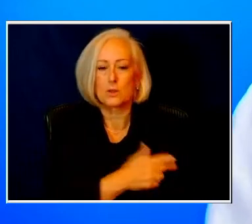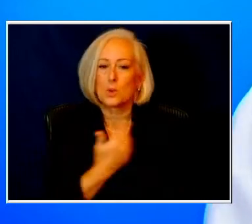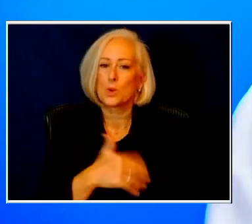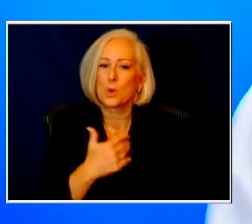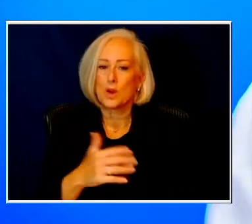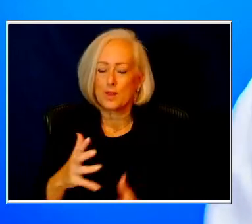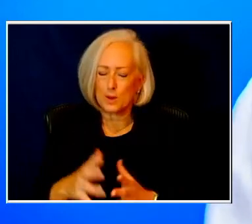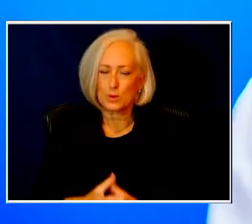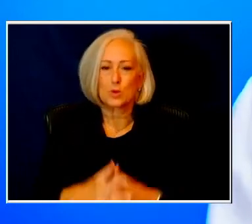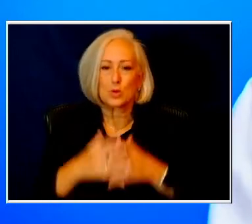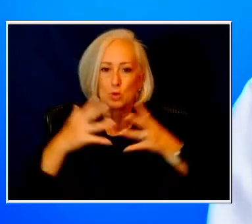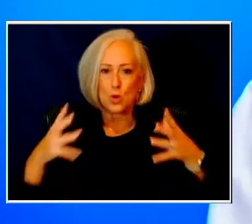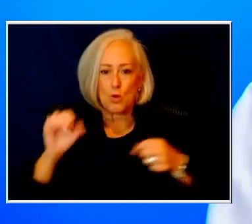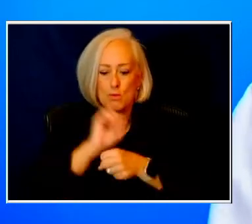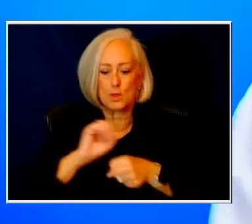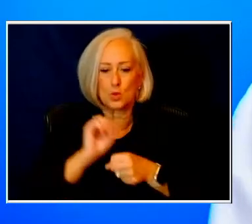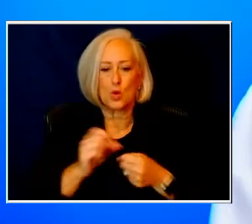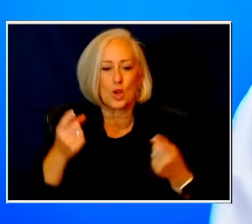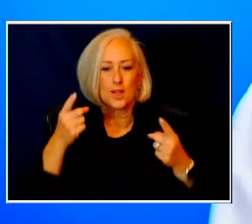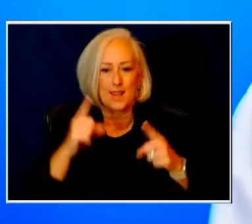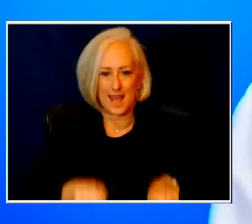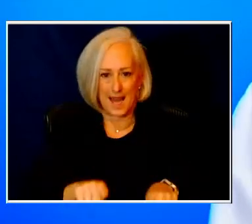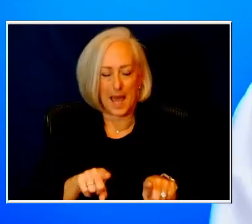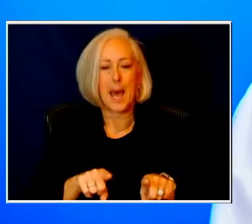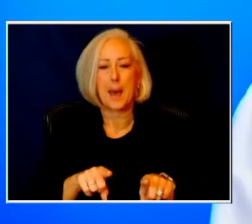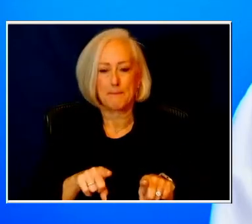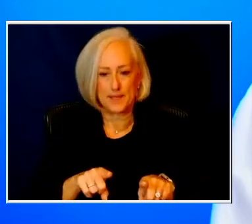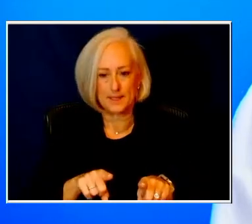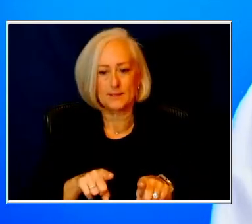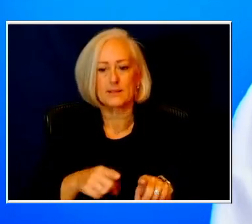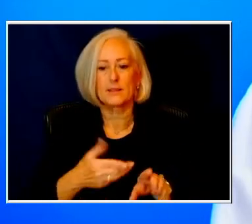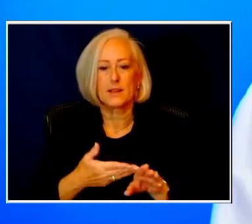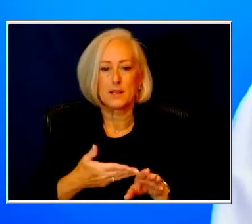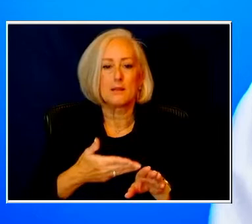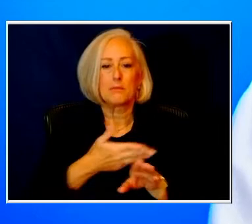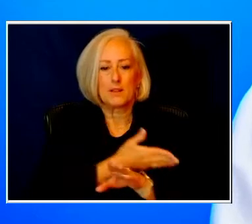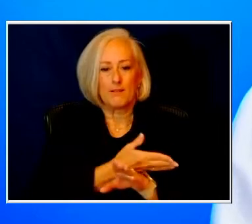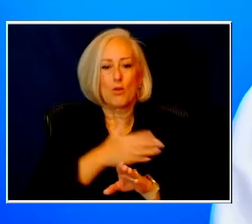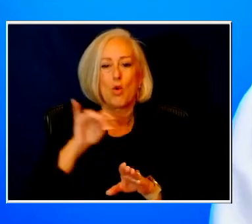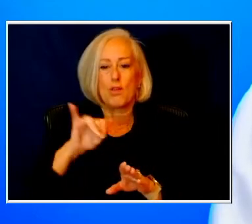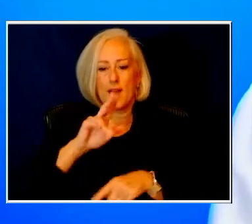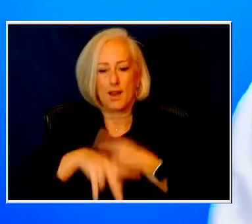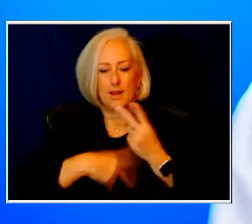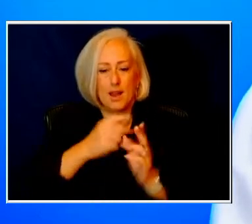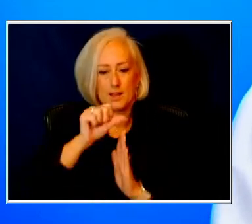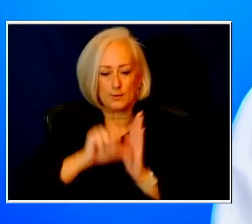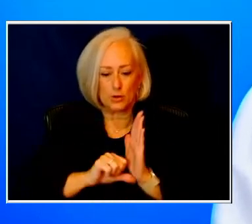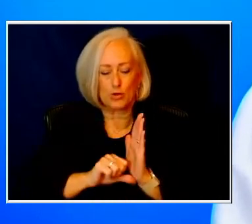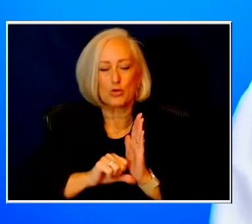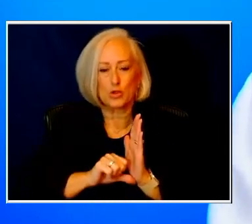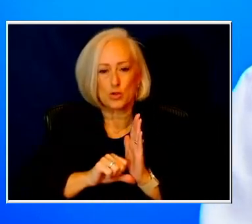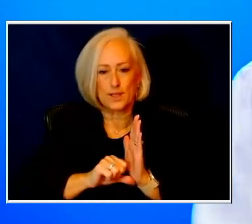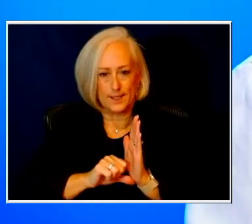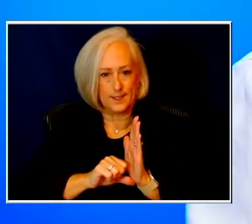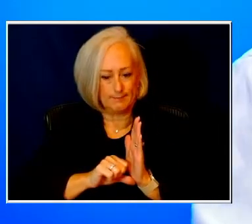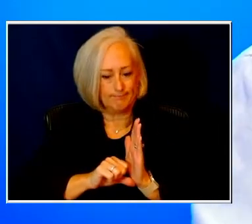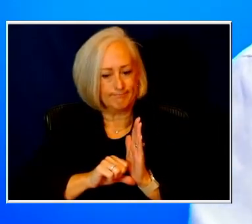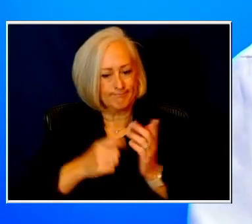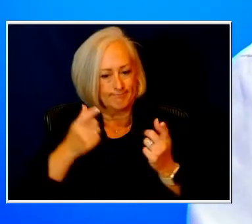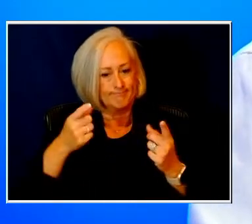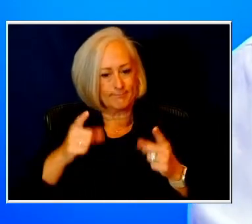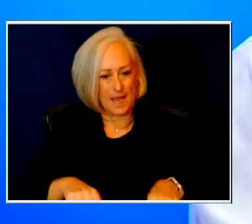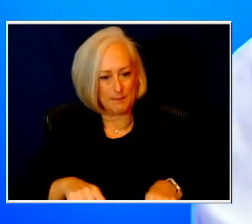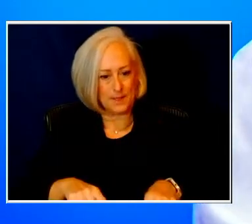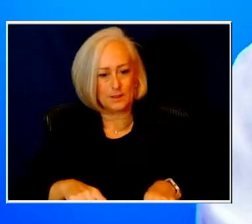scenes, creating something like this, the amount of collaboration is really, phenomenal. And a shout out to all those